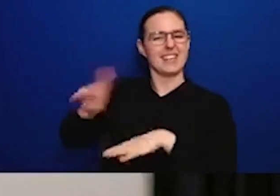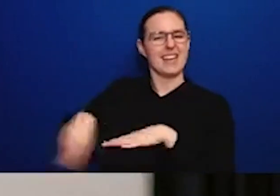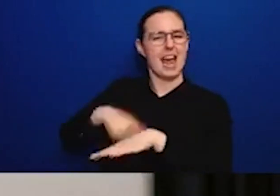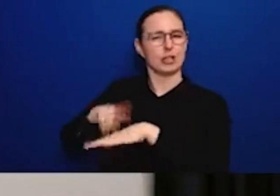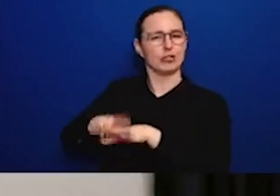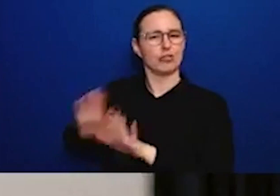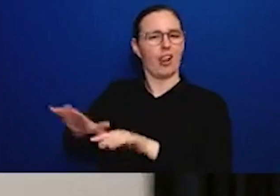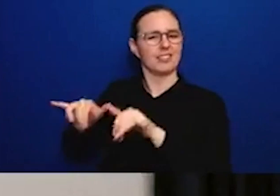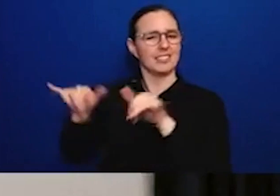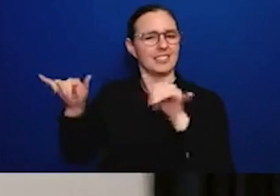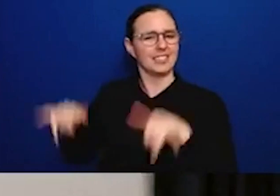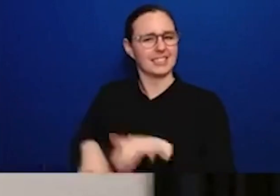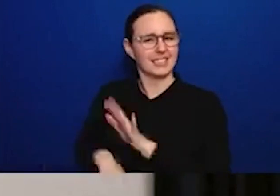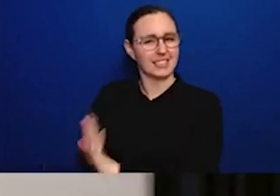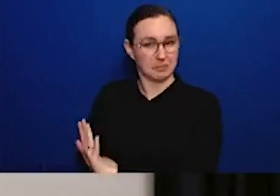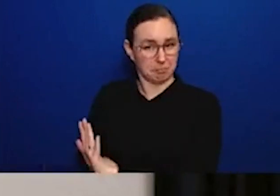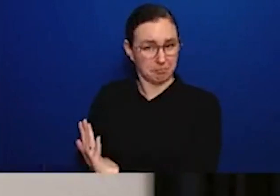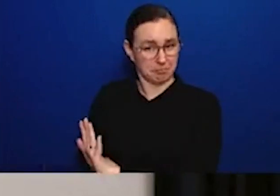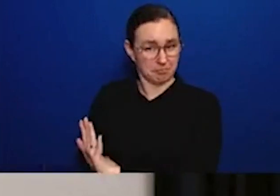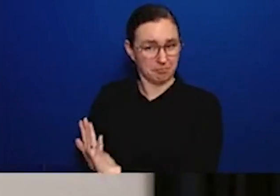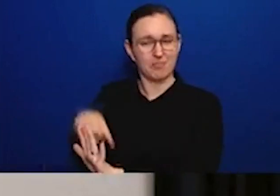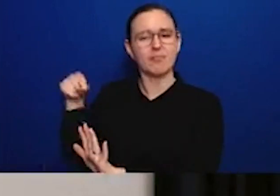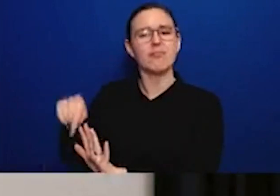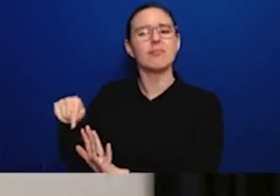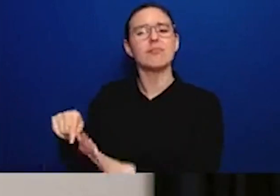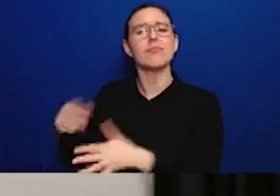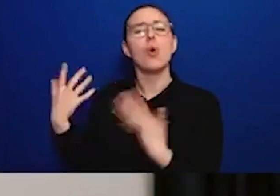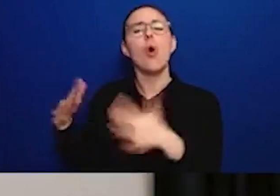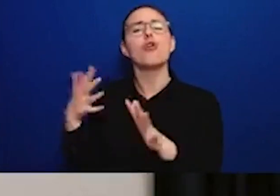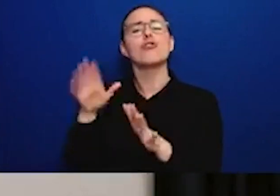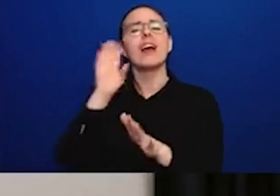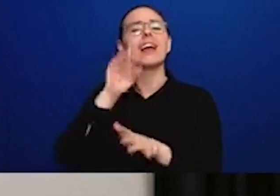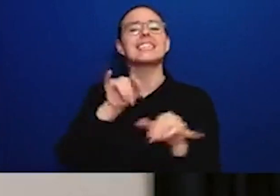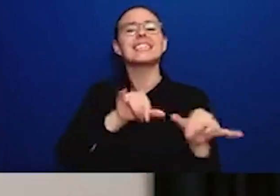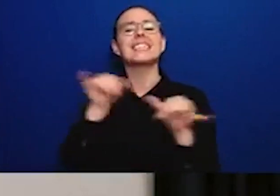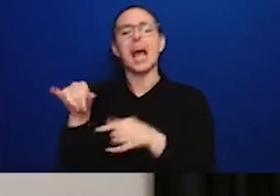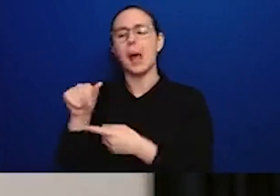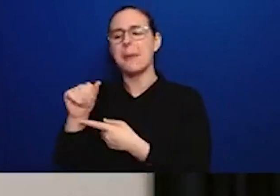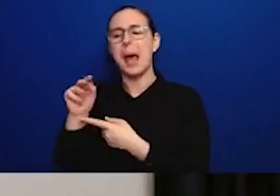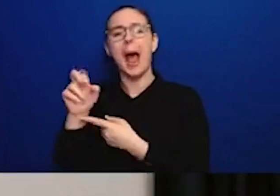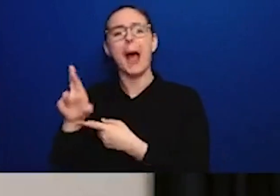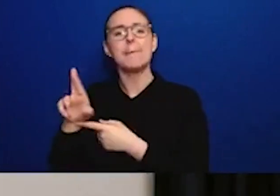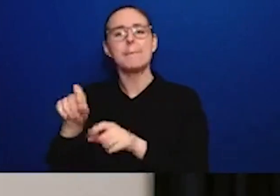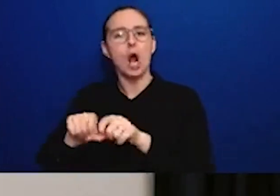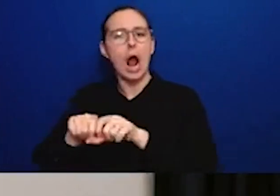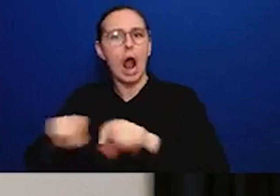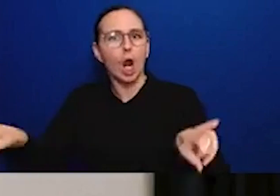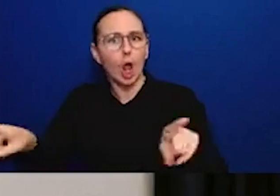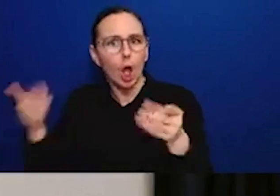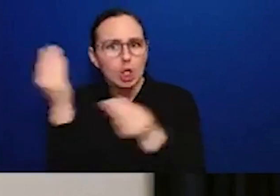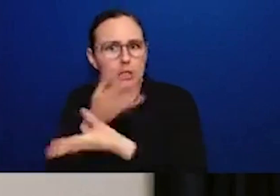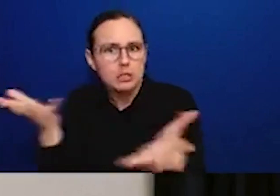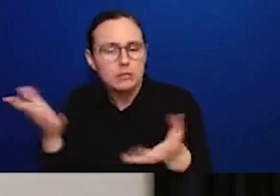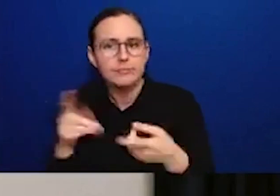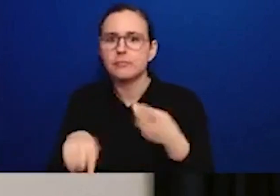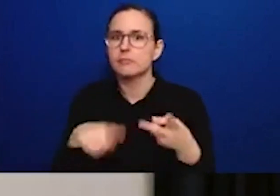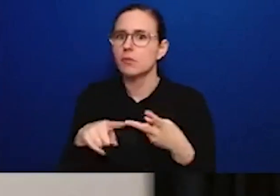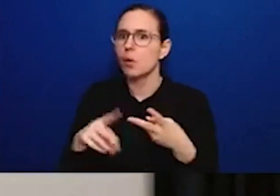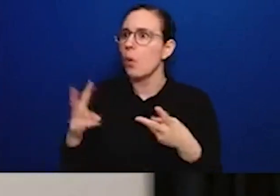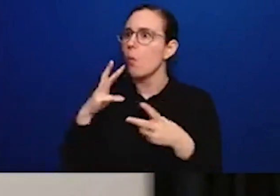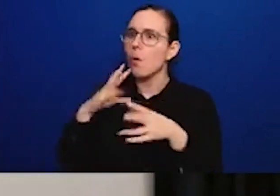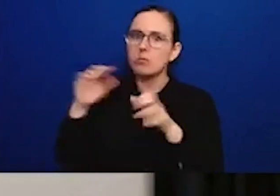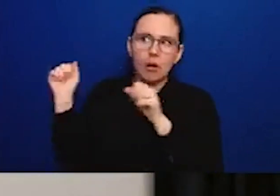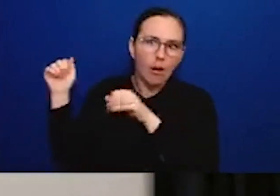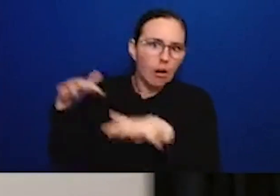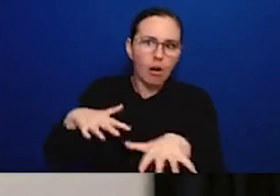Amber Alerts and tsunami warnings. We've also recently announced a new stream under the $189 million Community